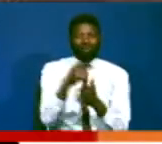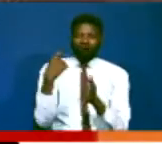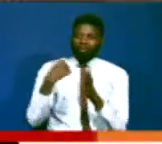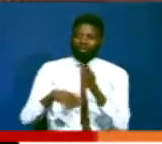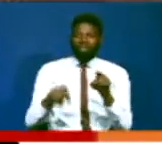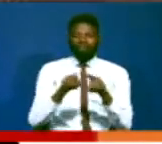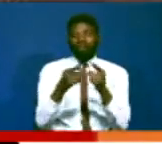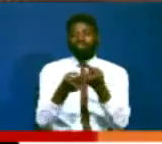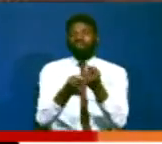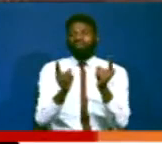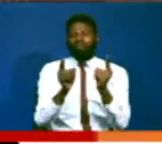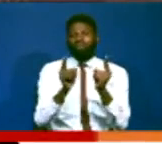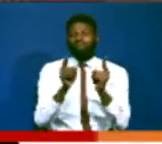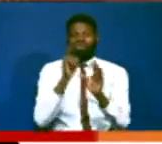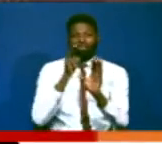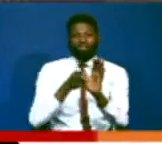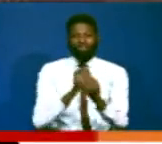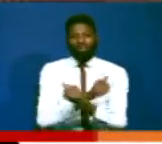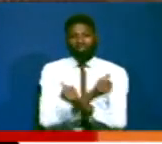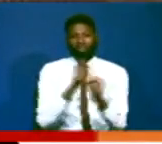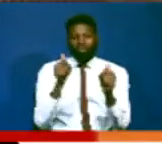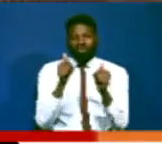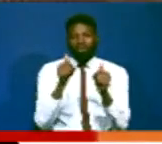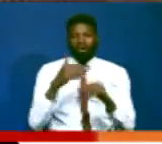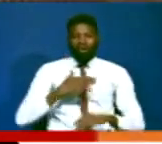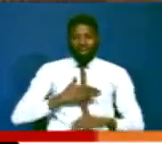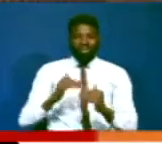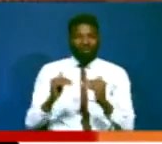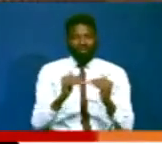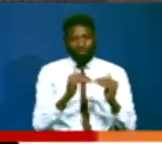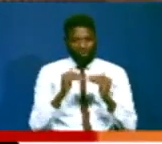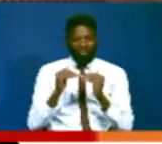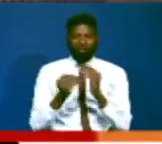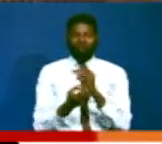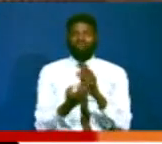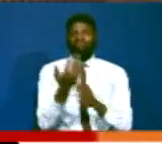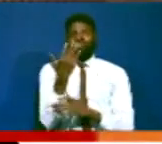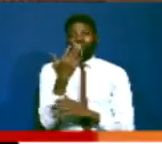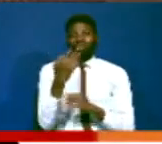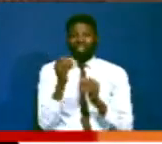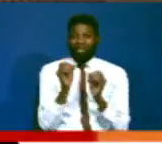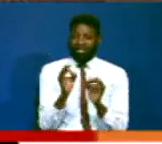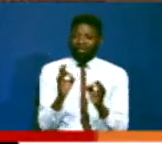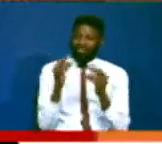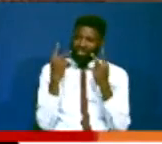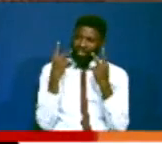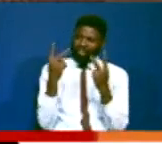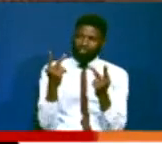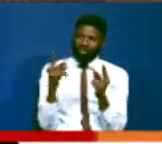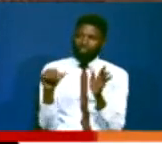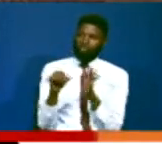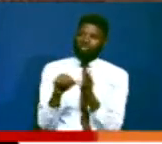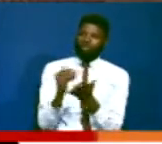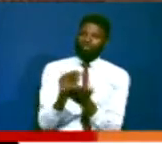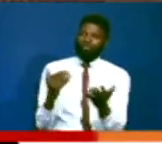meaningfully into the growth of our democracy. So that when you find a pothole somewhere, you will have the right to